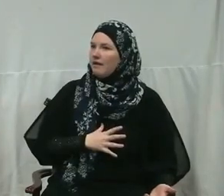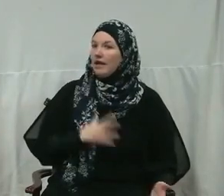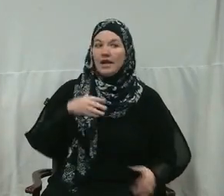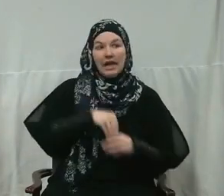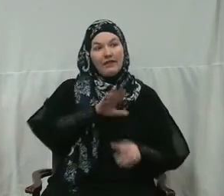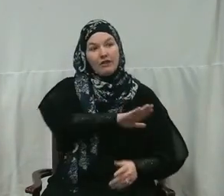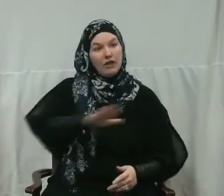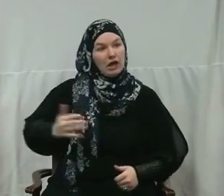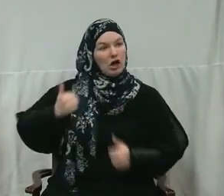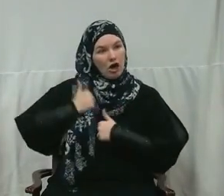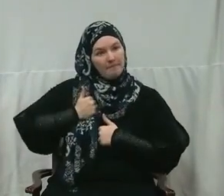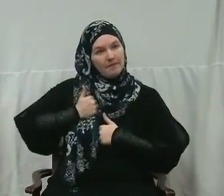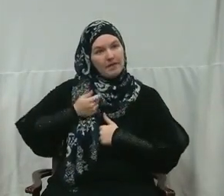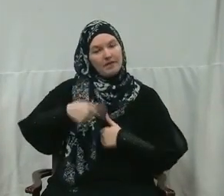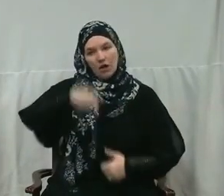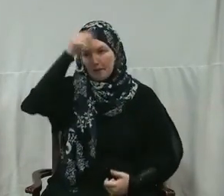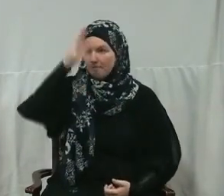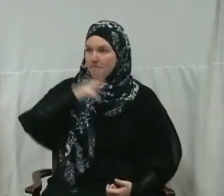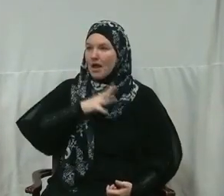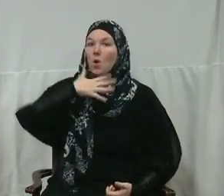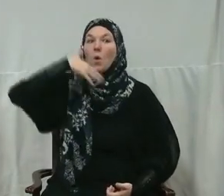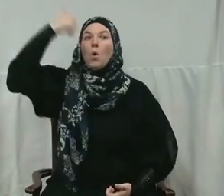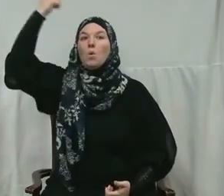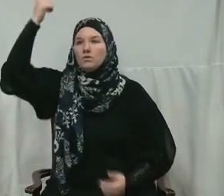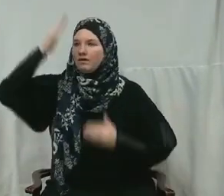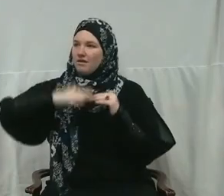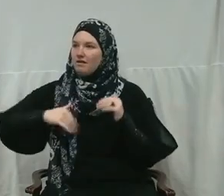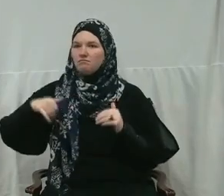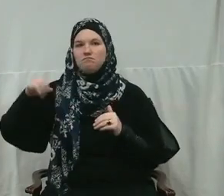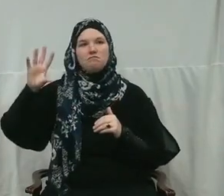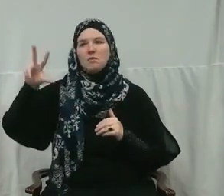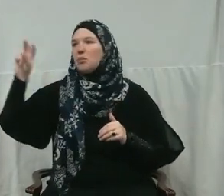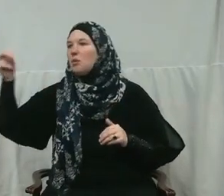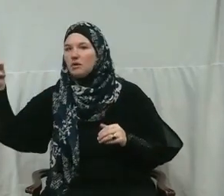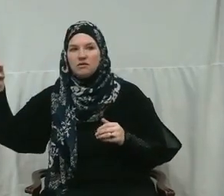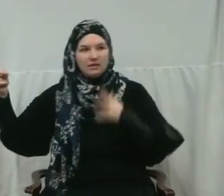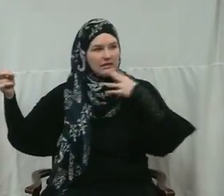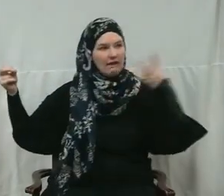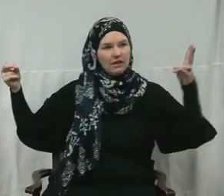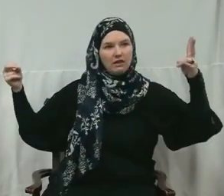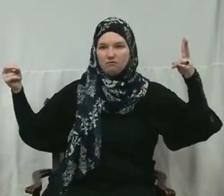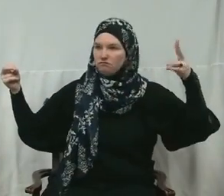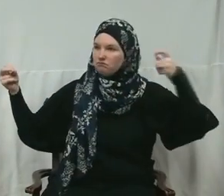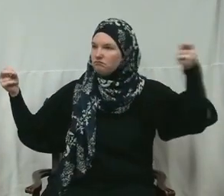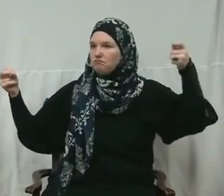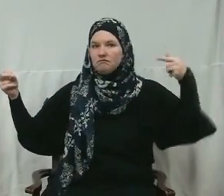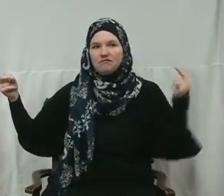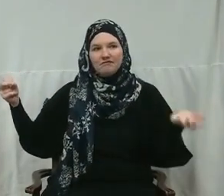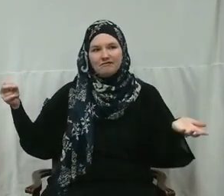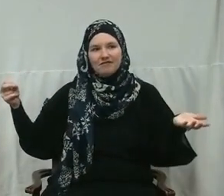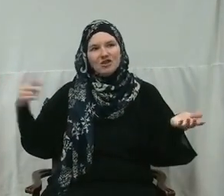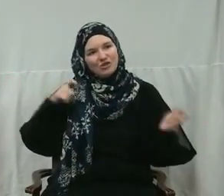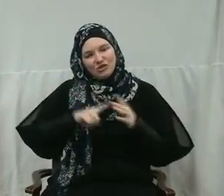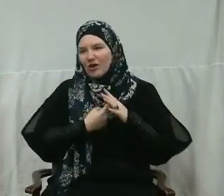army, there were men older than they were. So we have to start